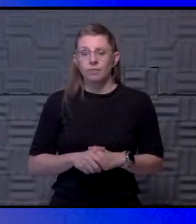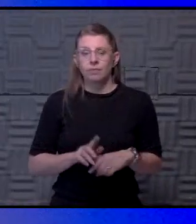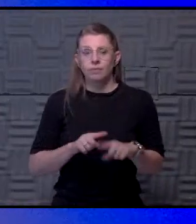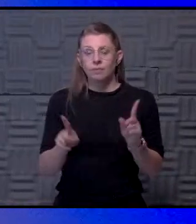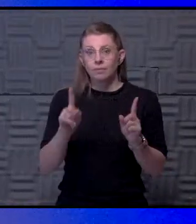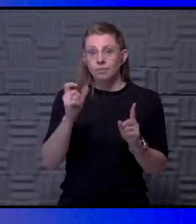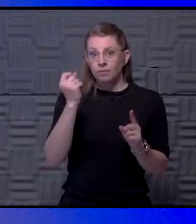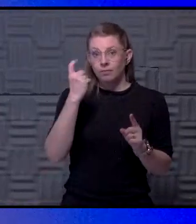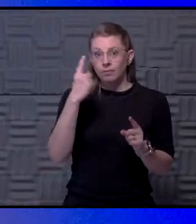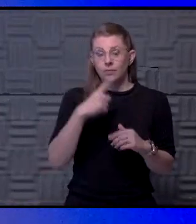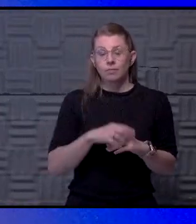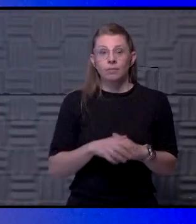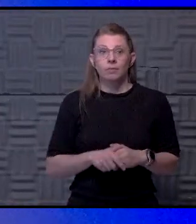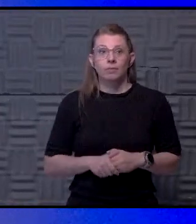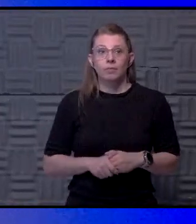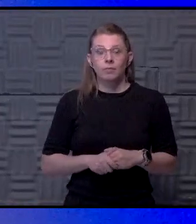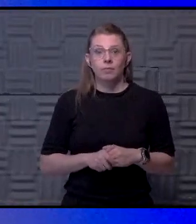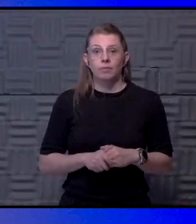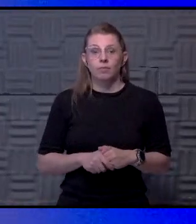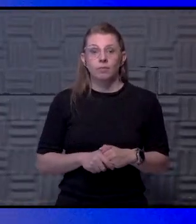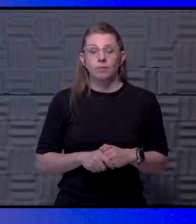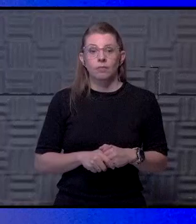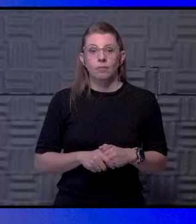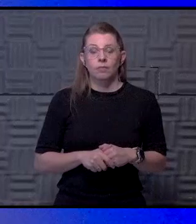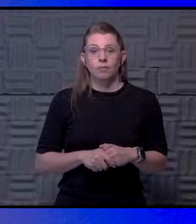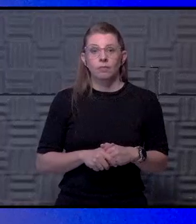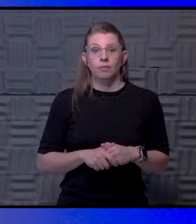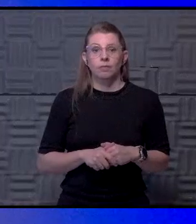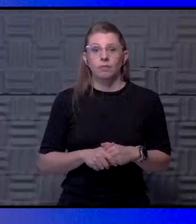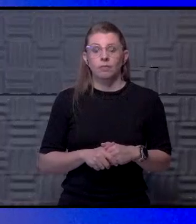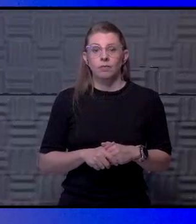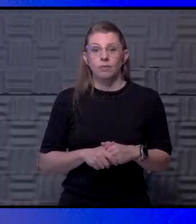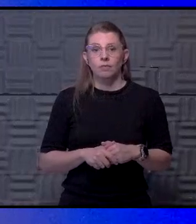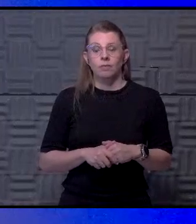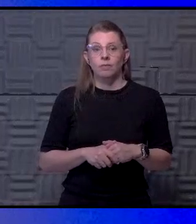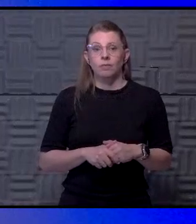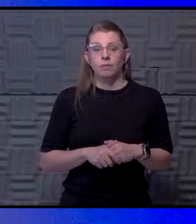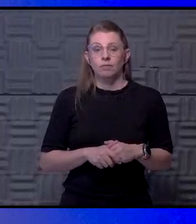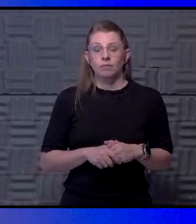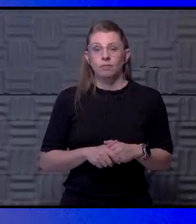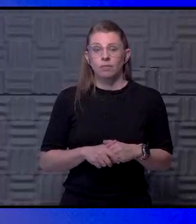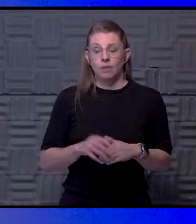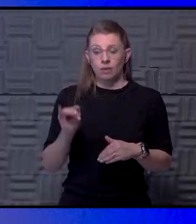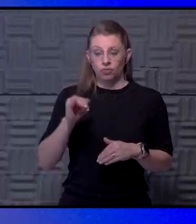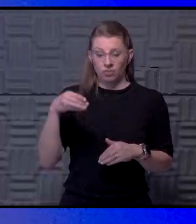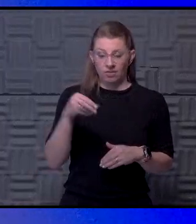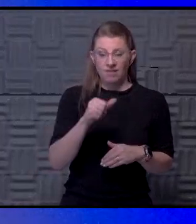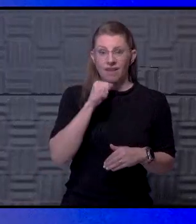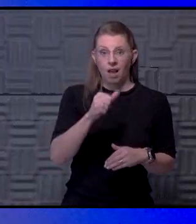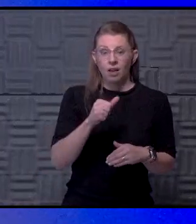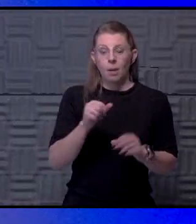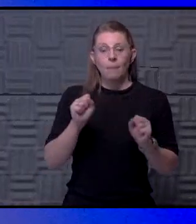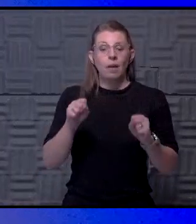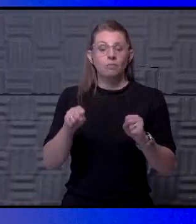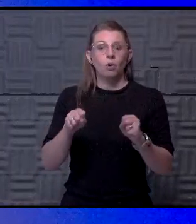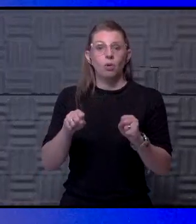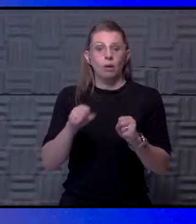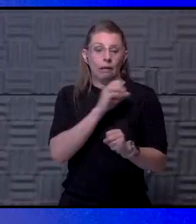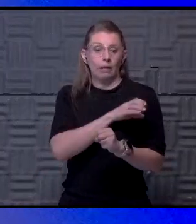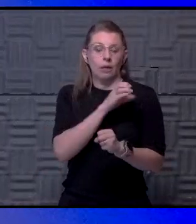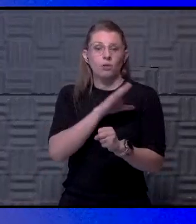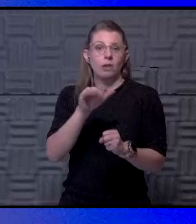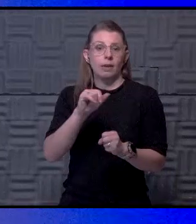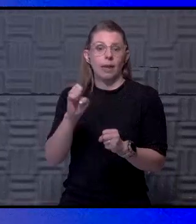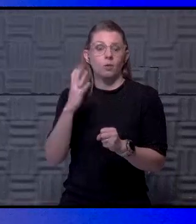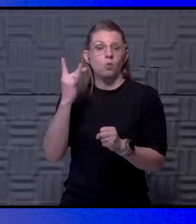even if the indication is not covered, there's always a possibility to make a clinical case for